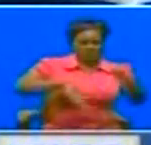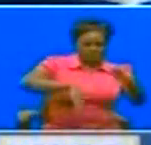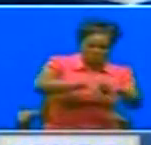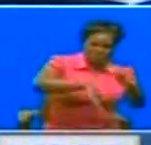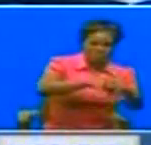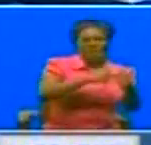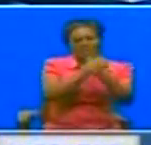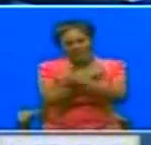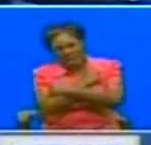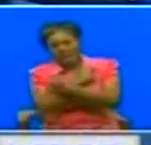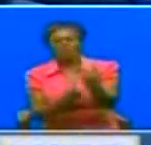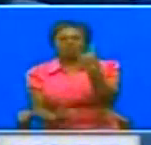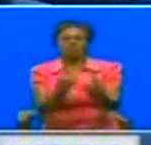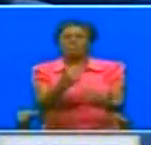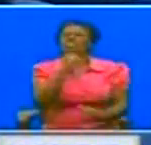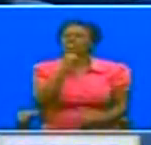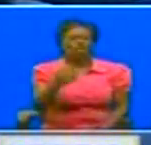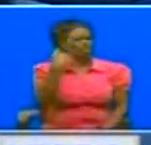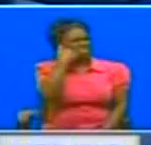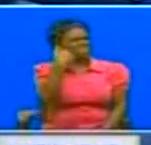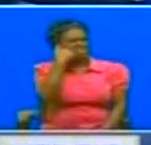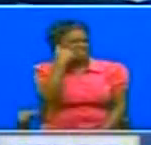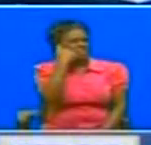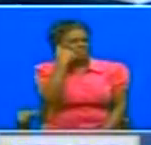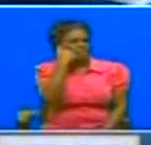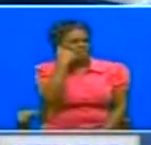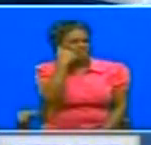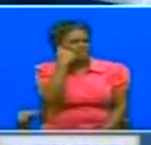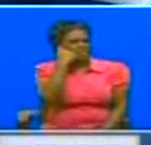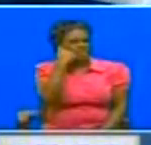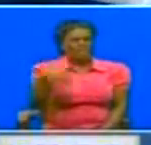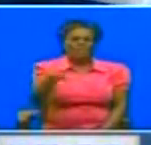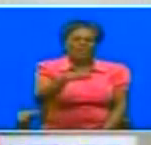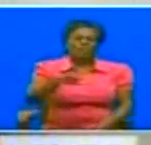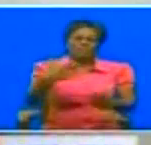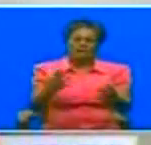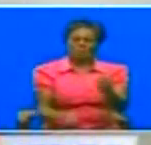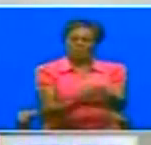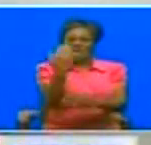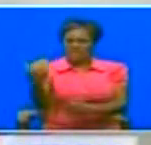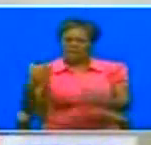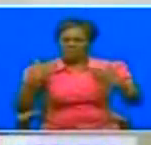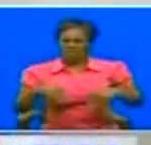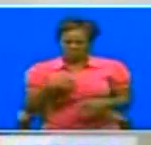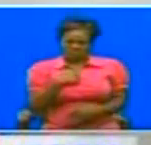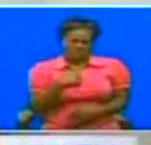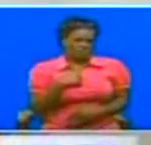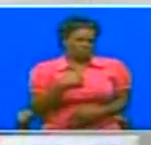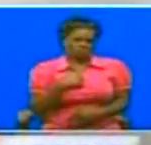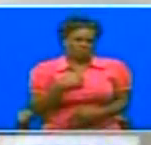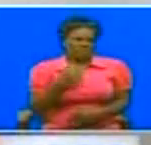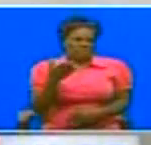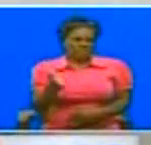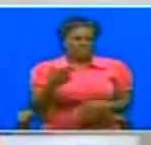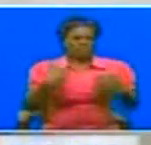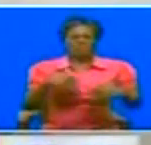I like this and I like that. I want to be known for those things. So how do we create an environment in which a young person does not feel like, oh, those